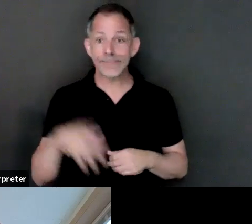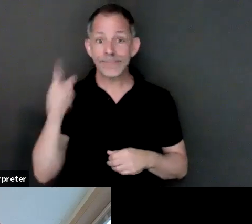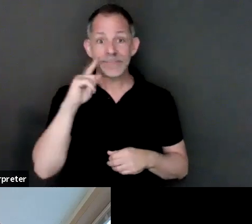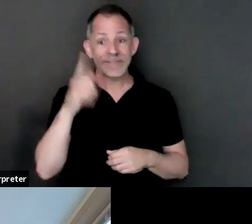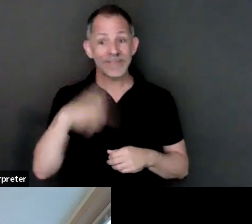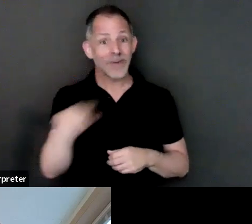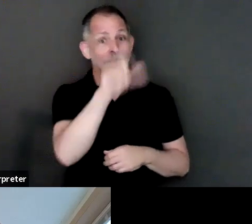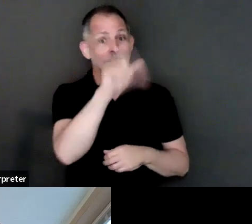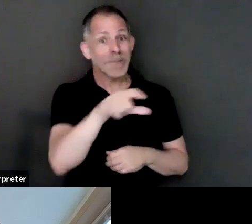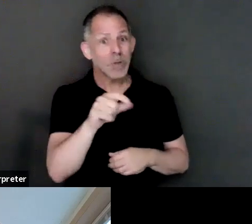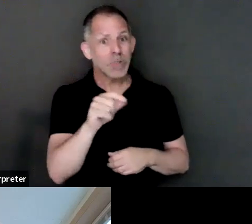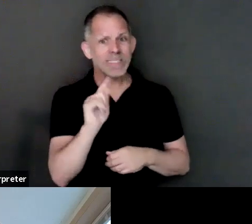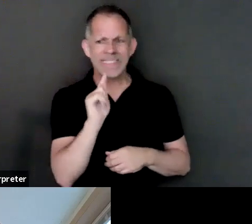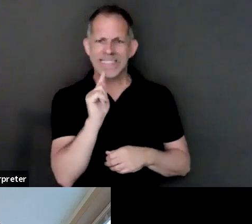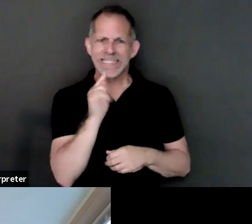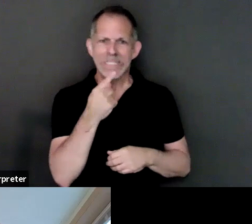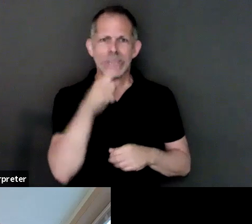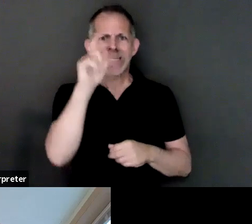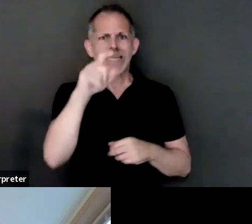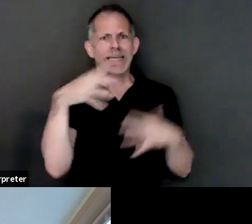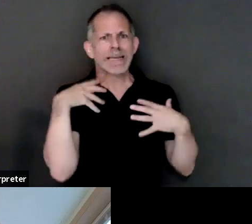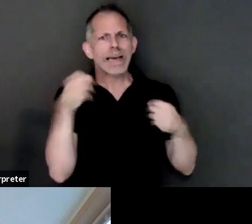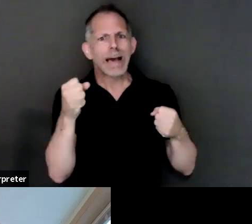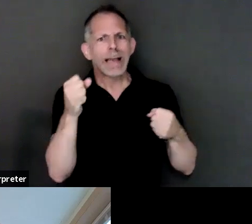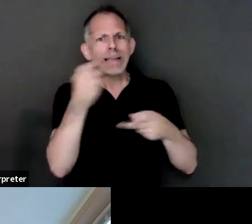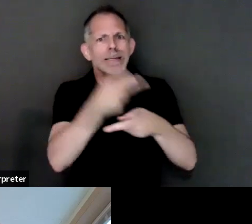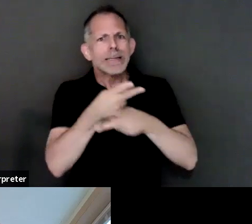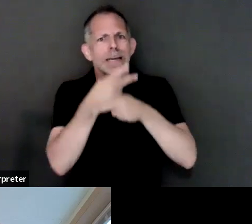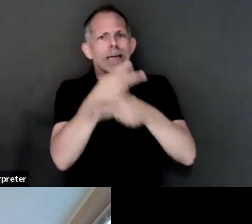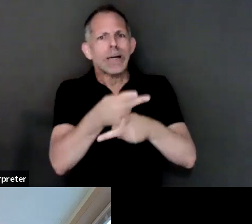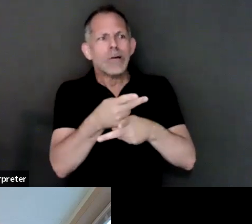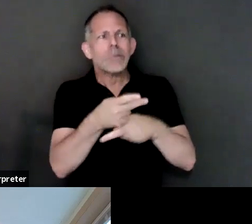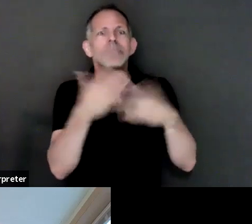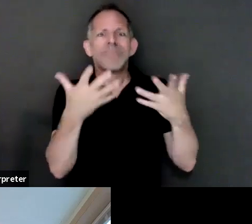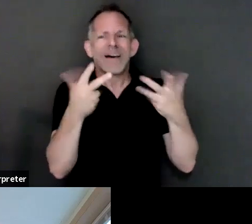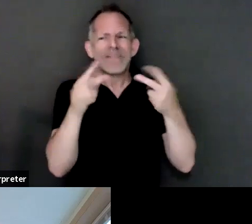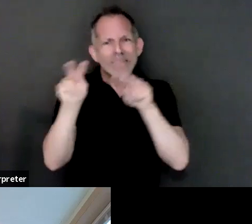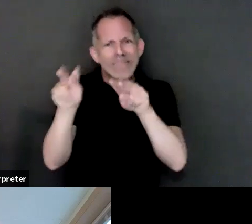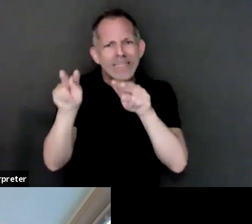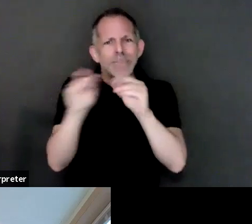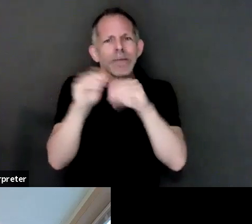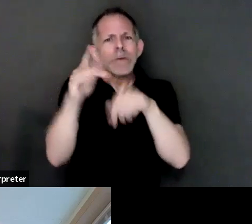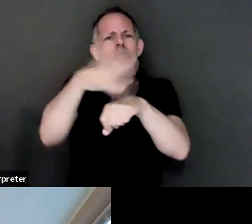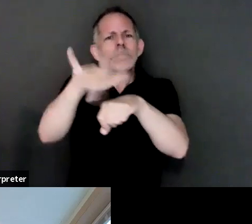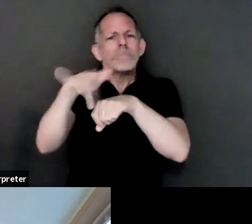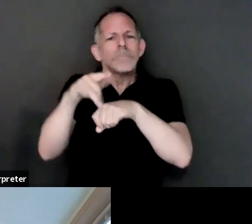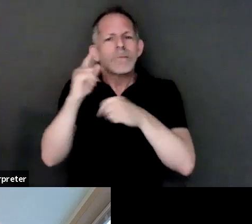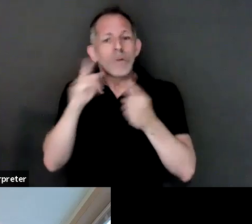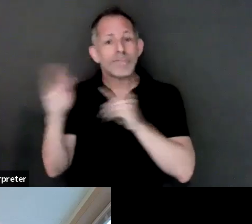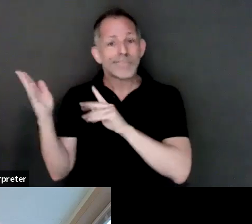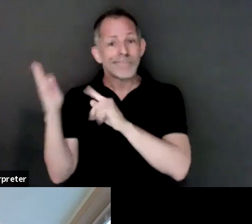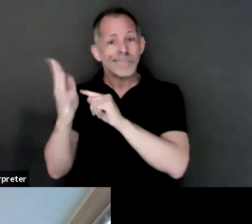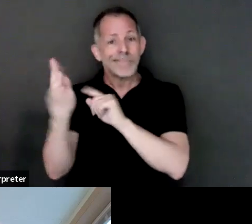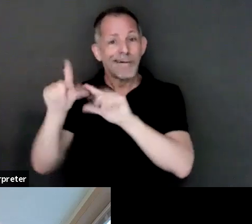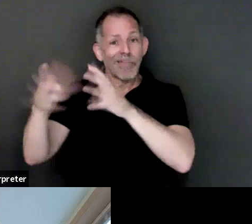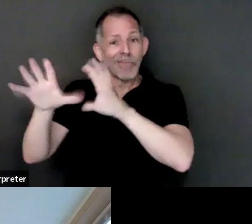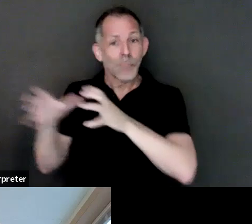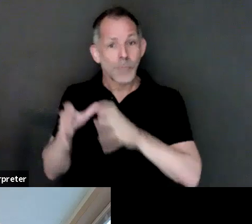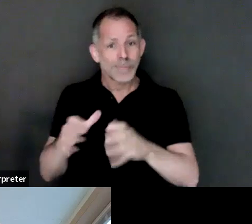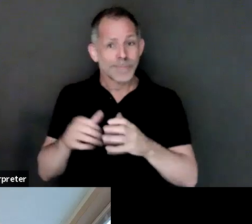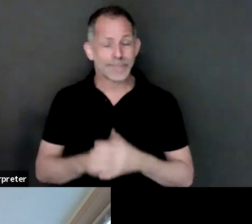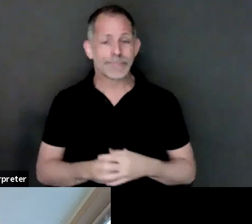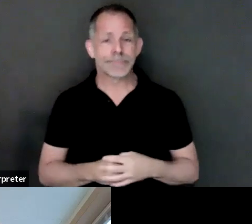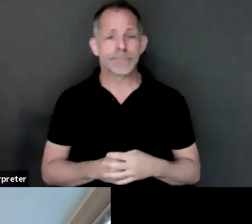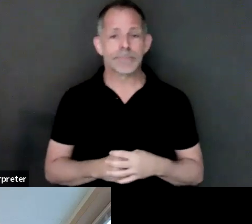that would change things. And I think it causes us to look at more restrictive measures. But for the time being, I think getting